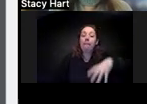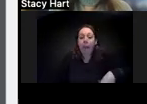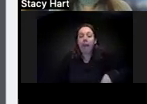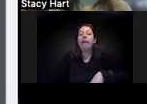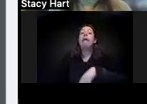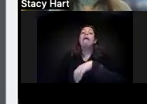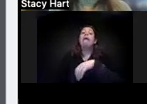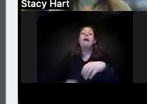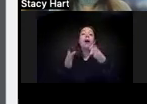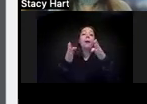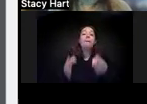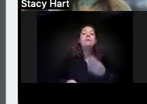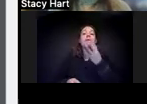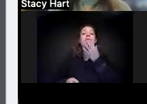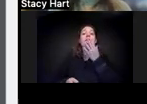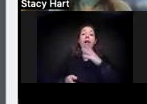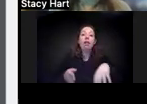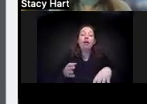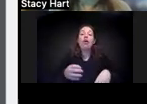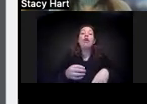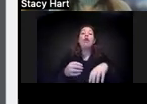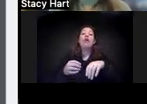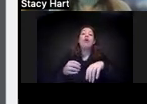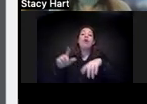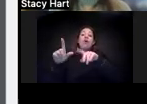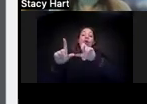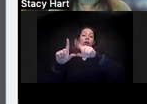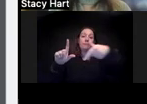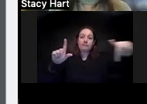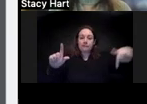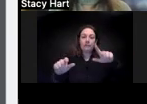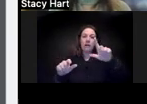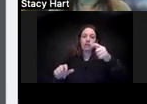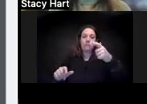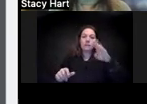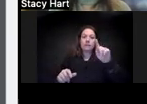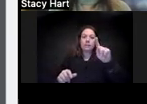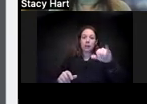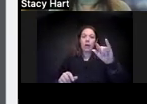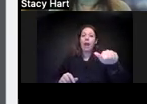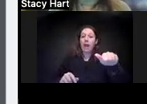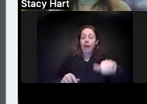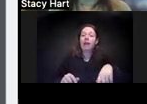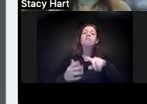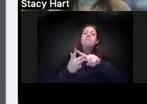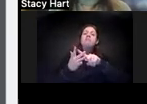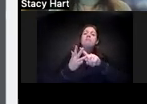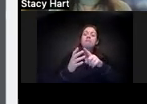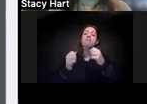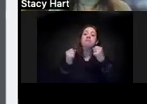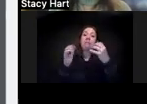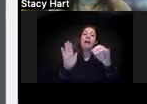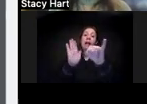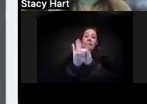LGBTQIA, and others. And people from marginalized groups are more likely to acquire a disability